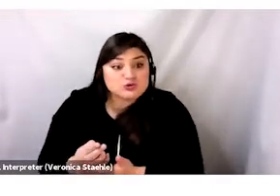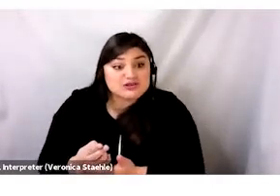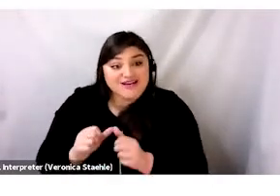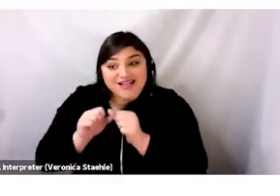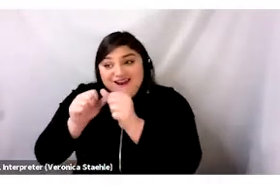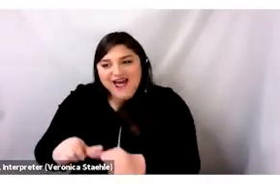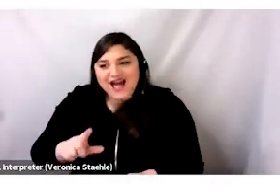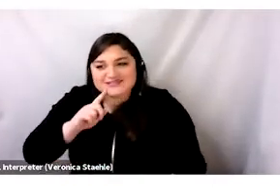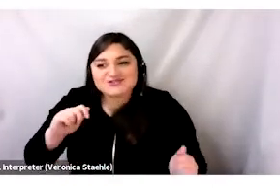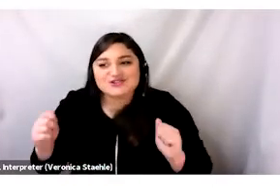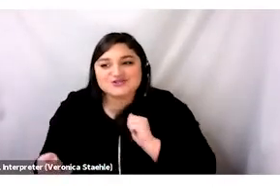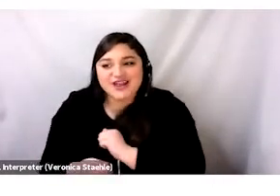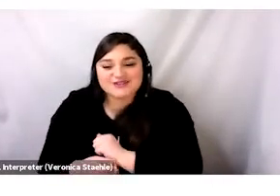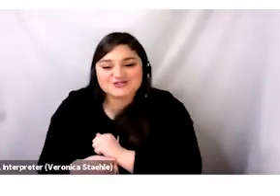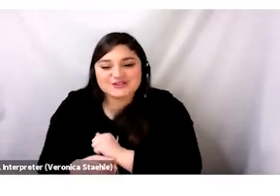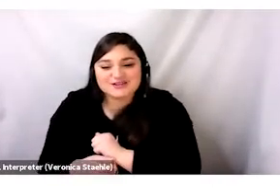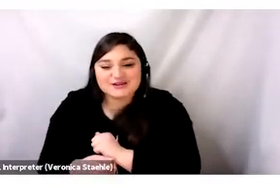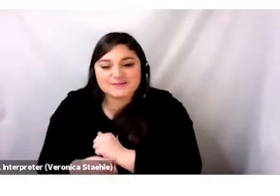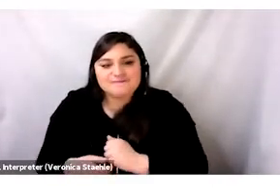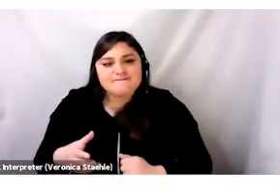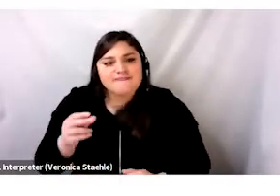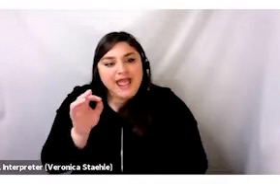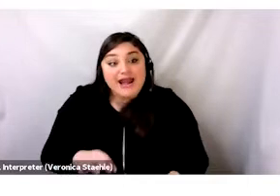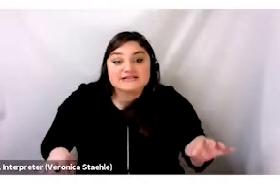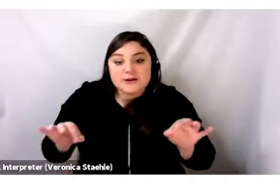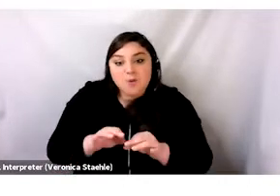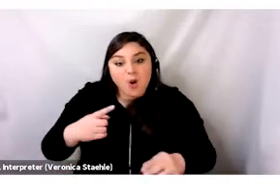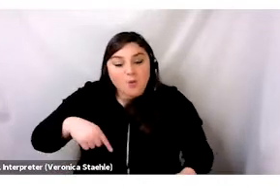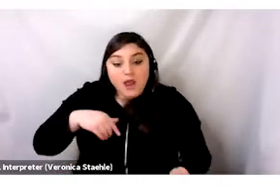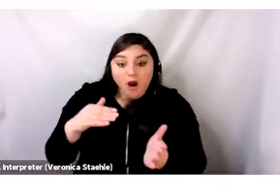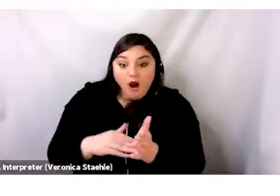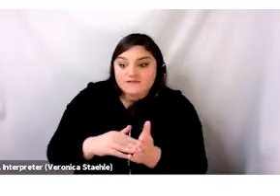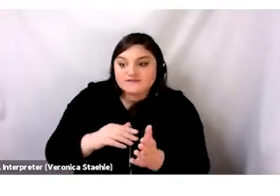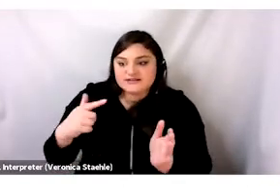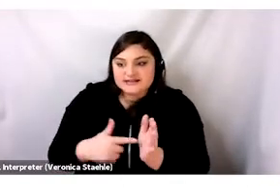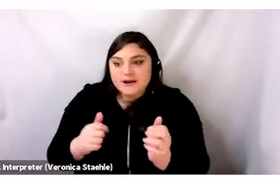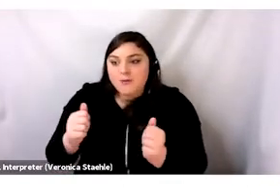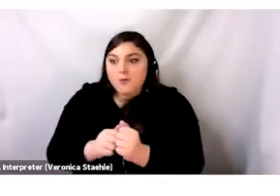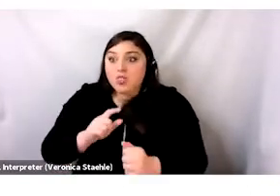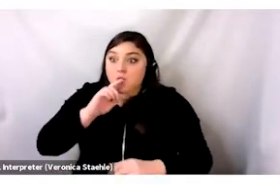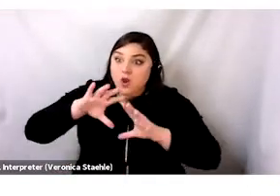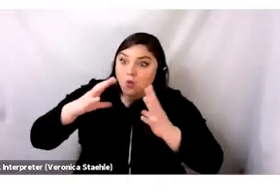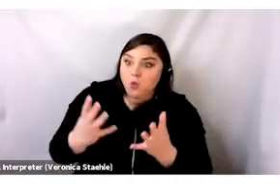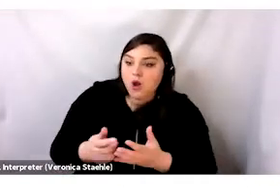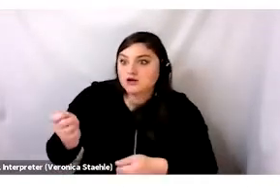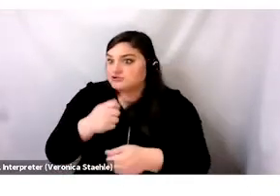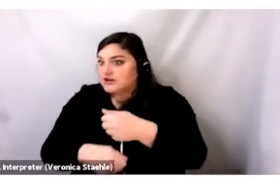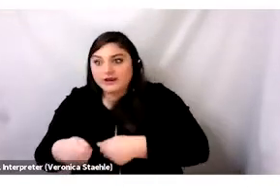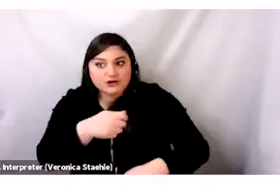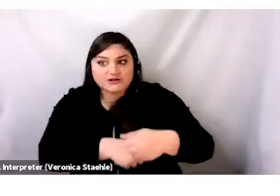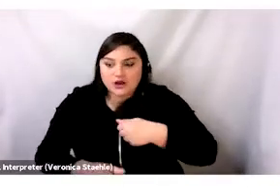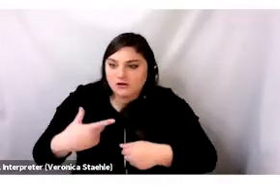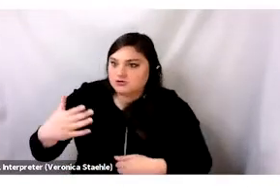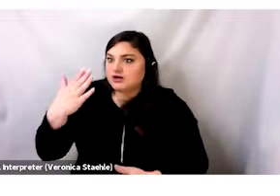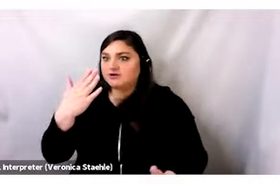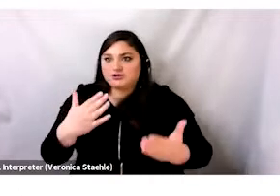the dynamic and ever changing nature of our reality. We might suddenly lose